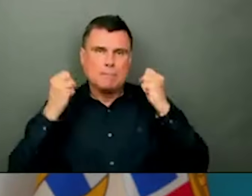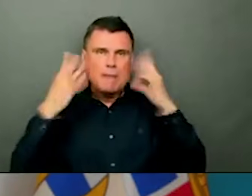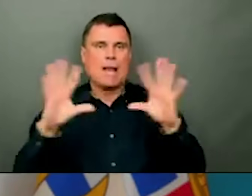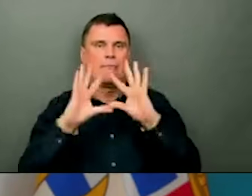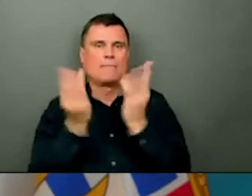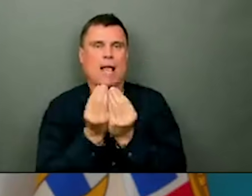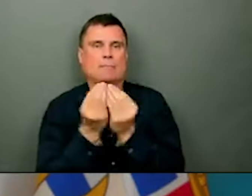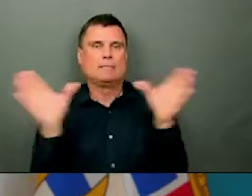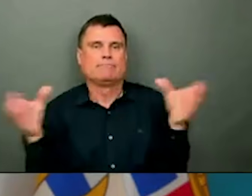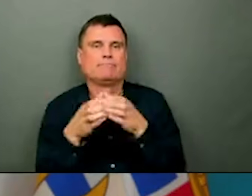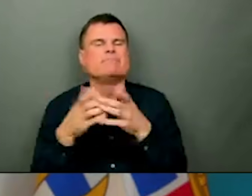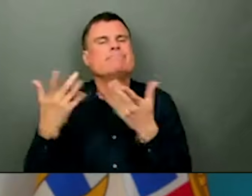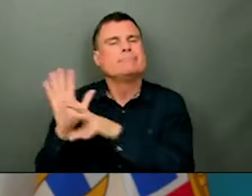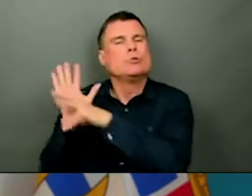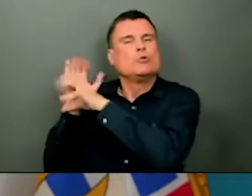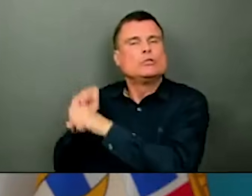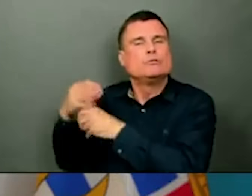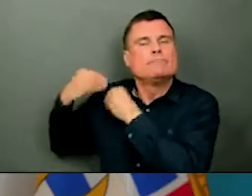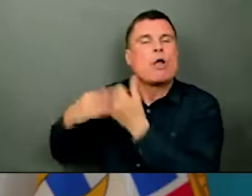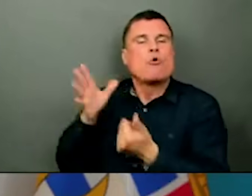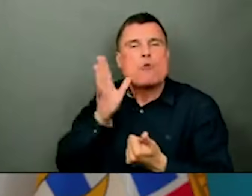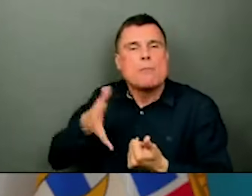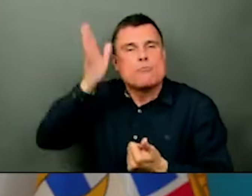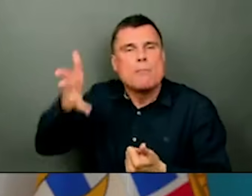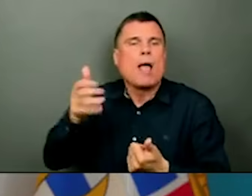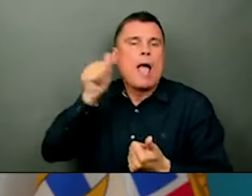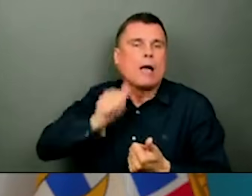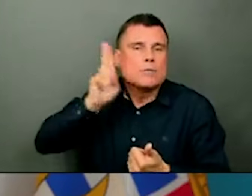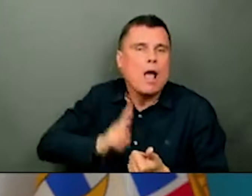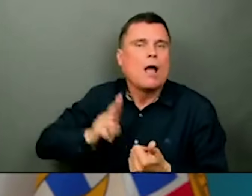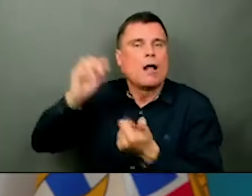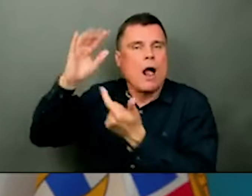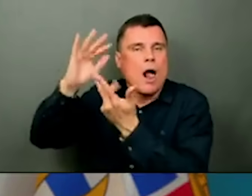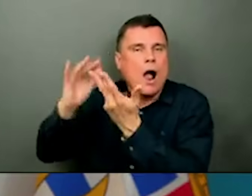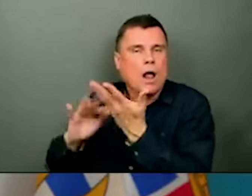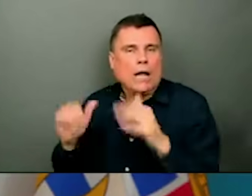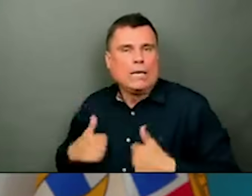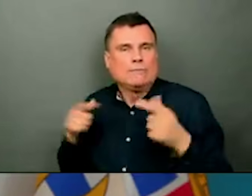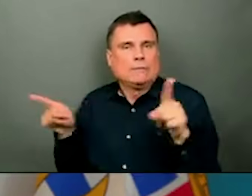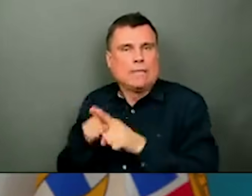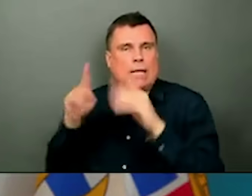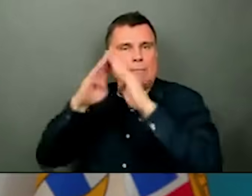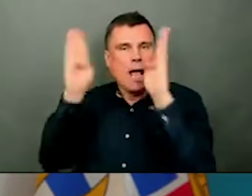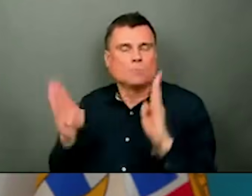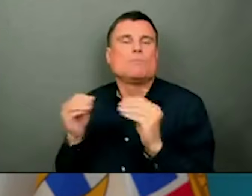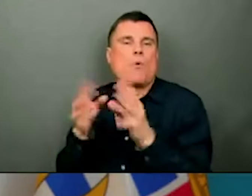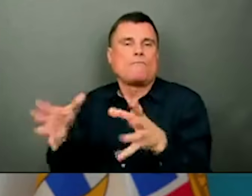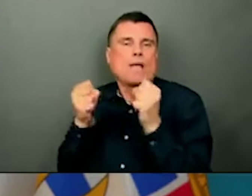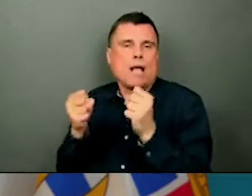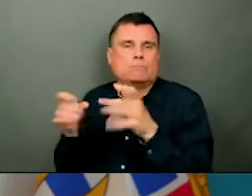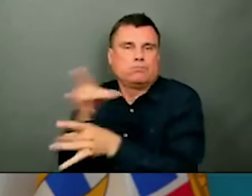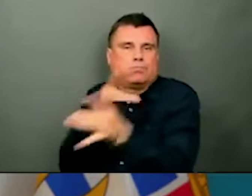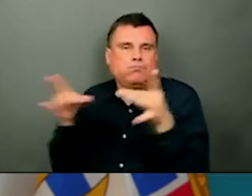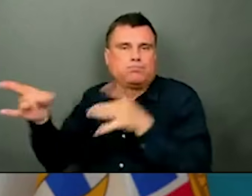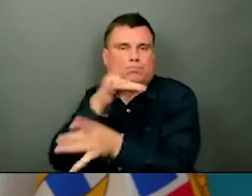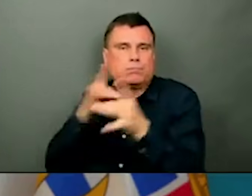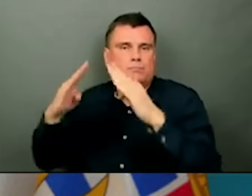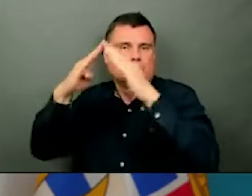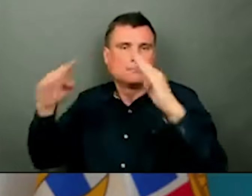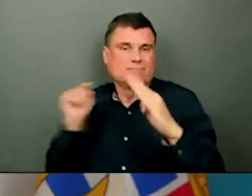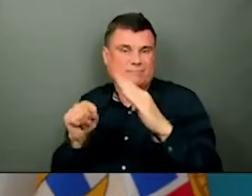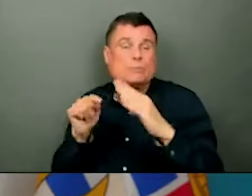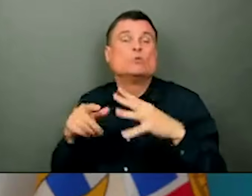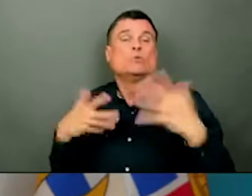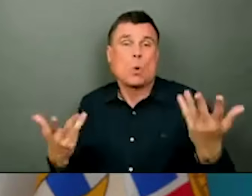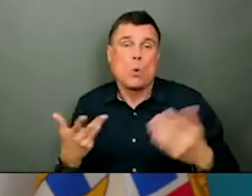and that means that transmission in a family can happen very rapidly. So in terms of immunization, the immunization